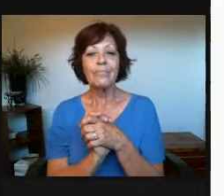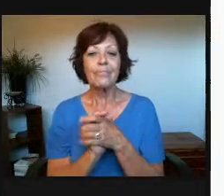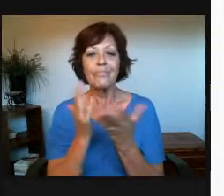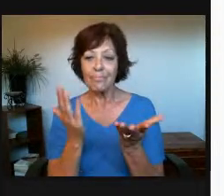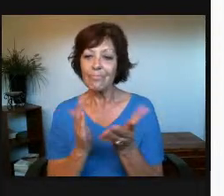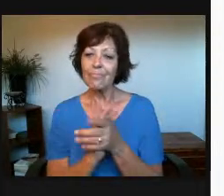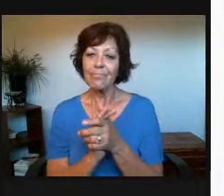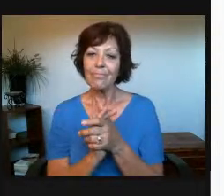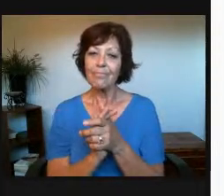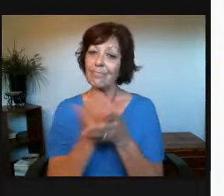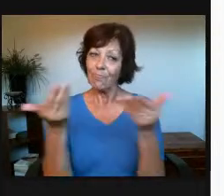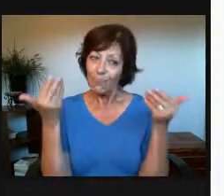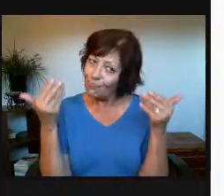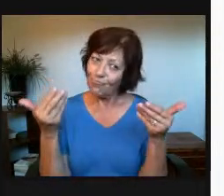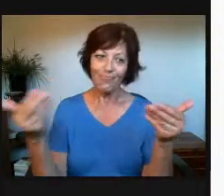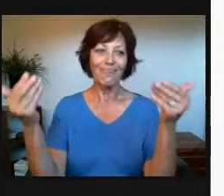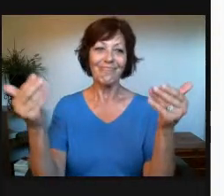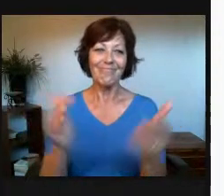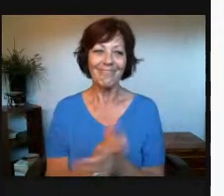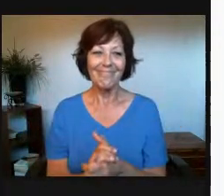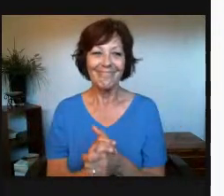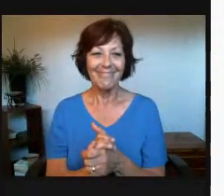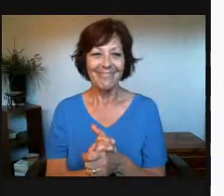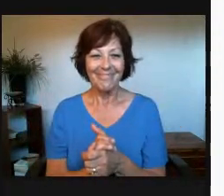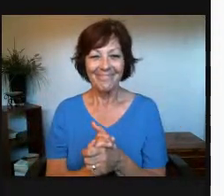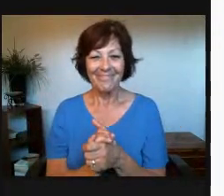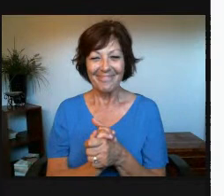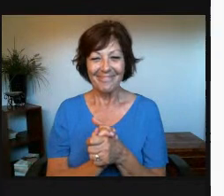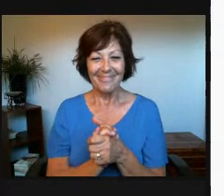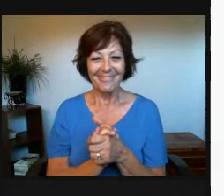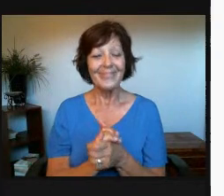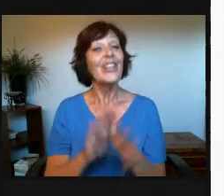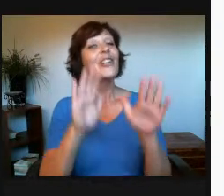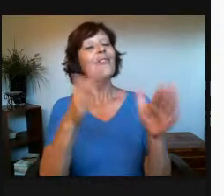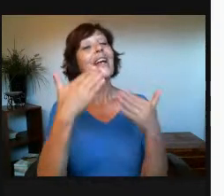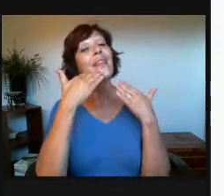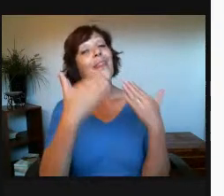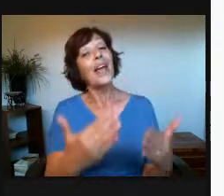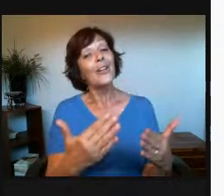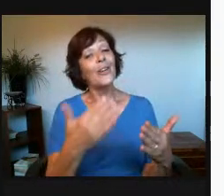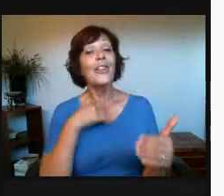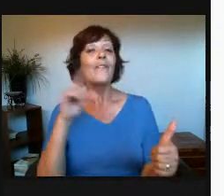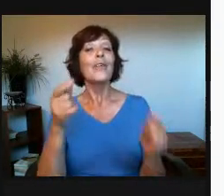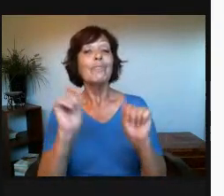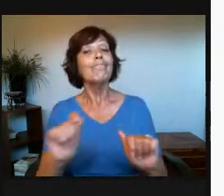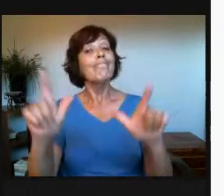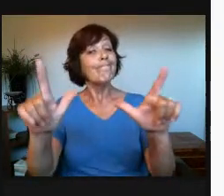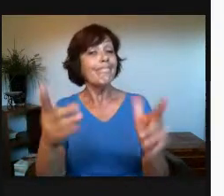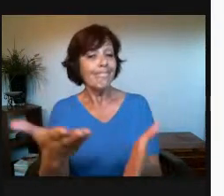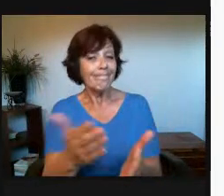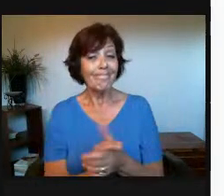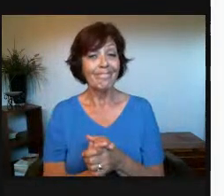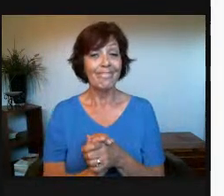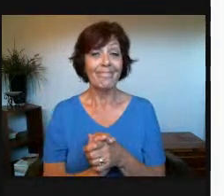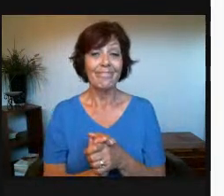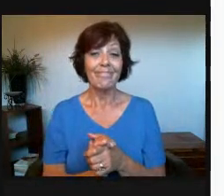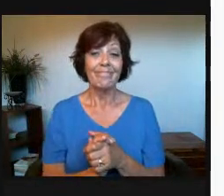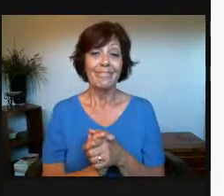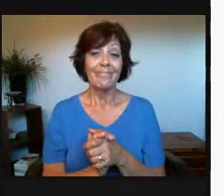So without further ado, let's start the show. Great, thank you. Could we have the first slide, please?